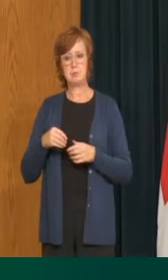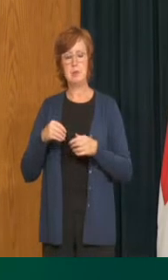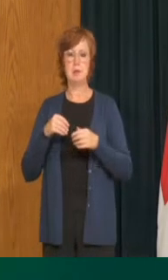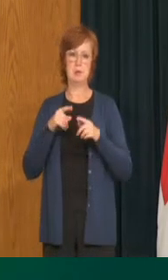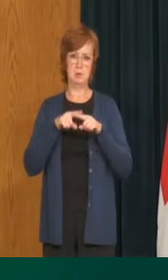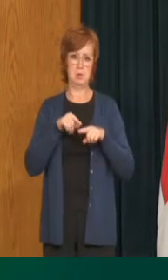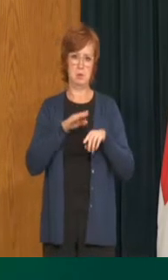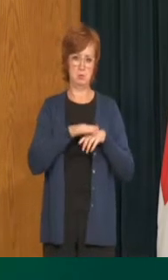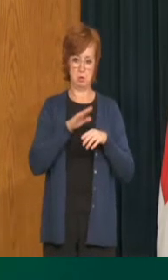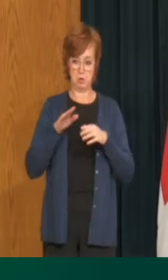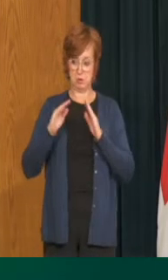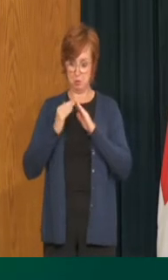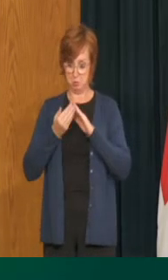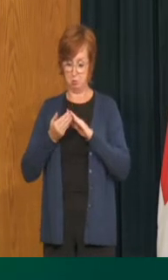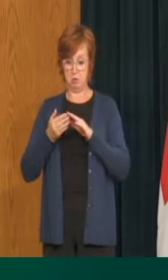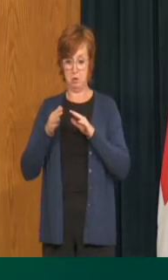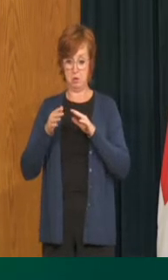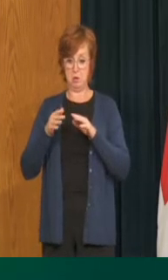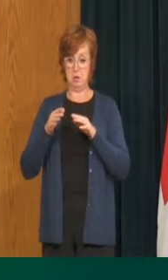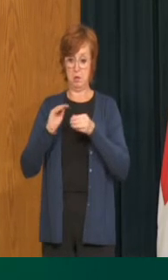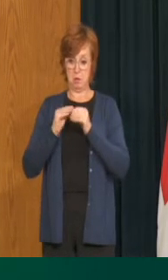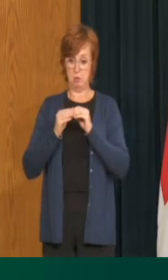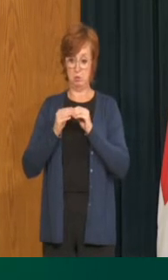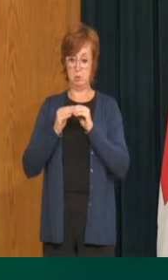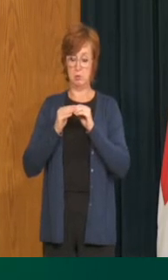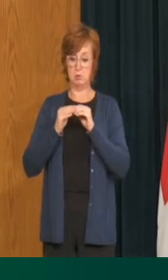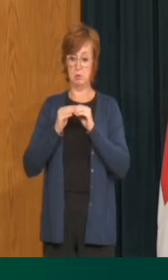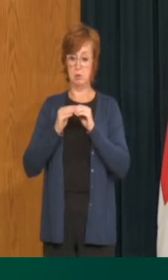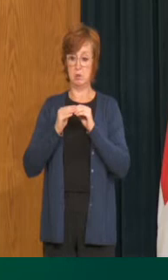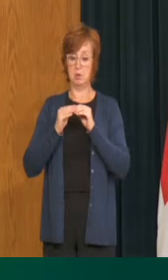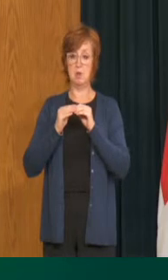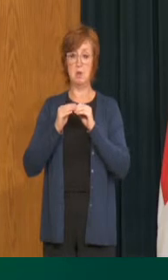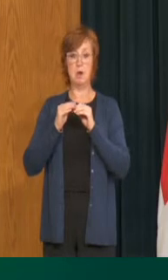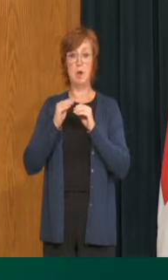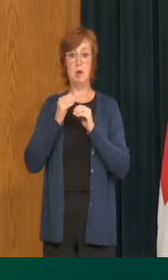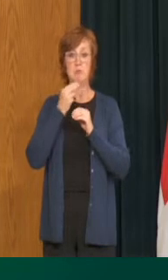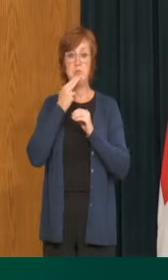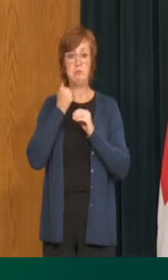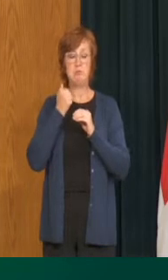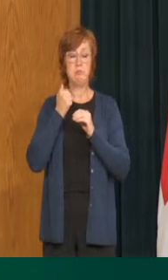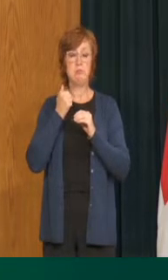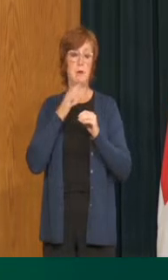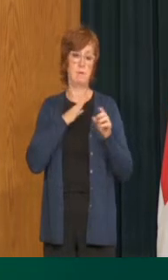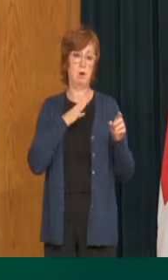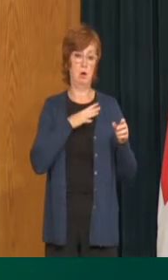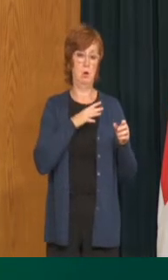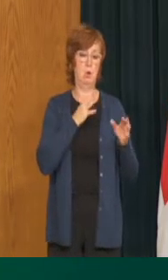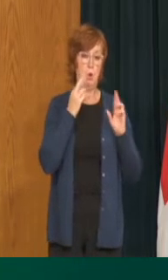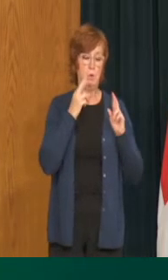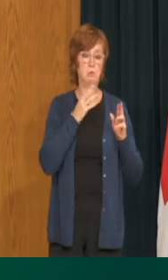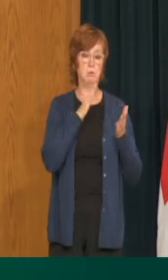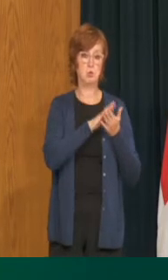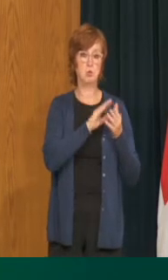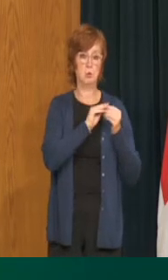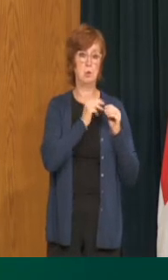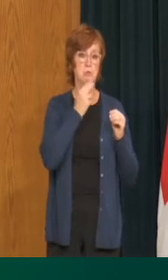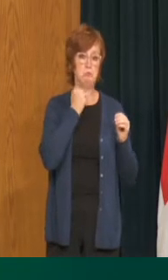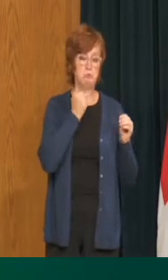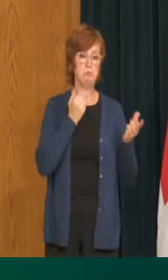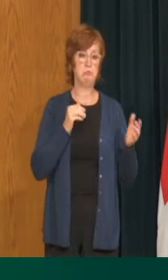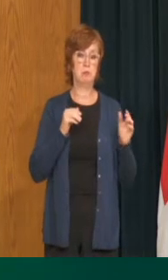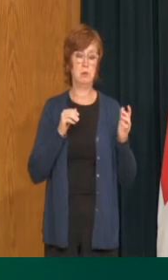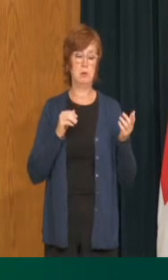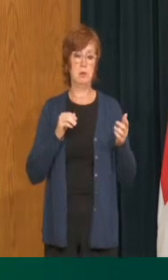key to a way of managing school reopening in a way that adjusts not just to the overall